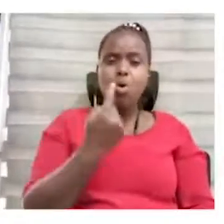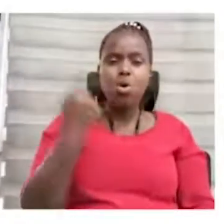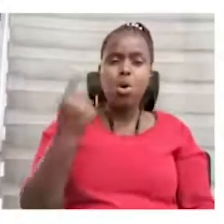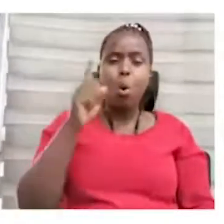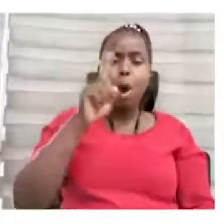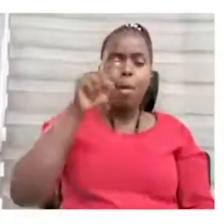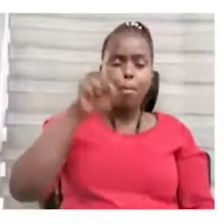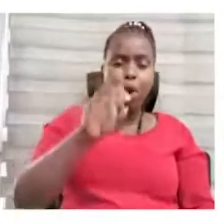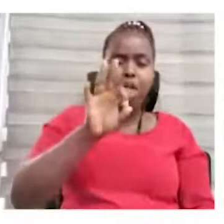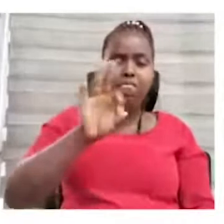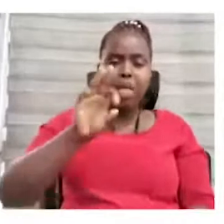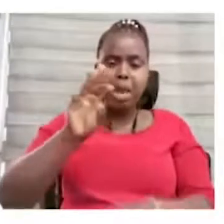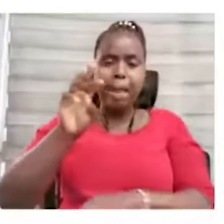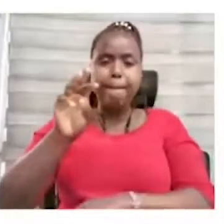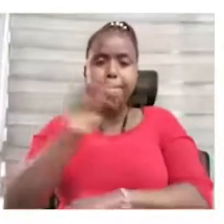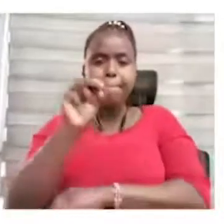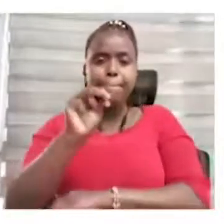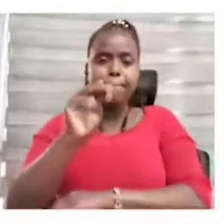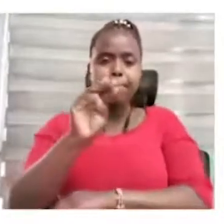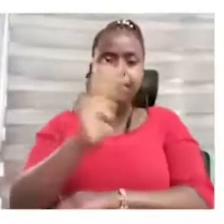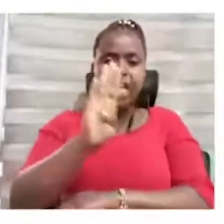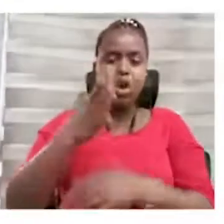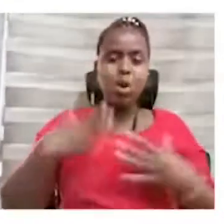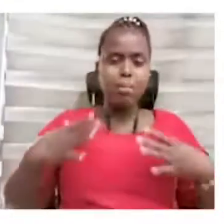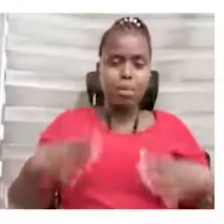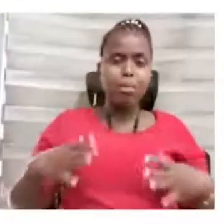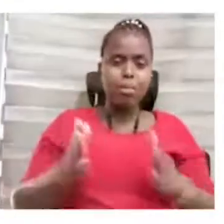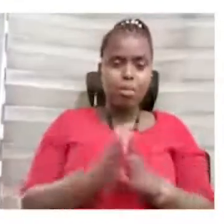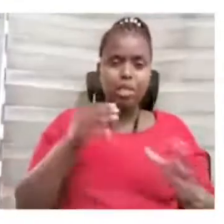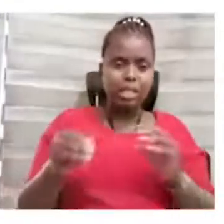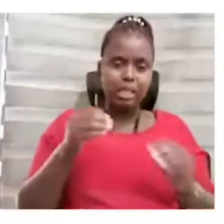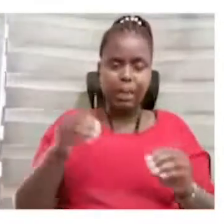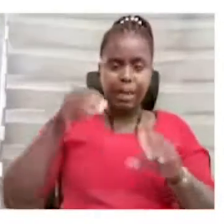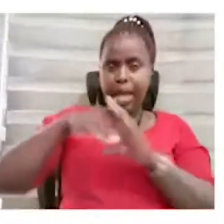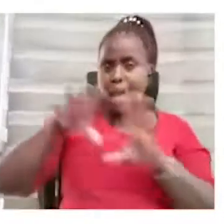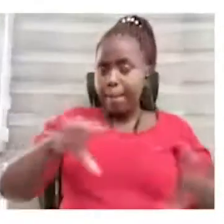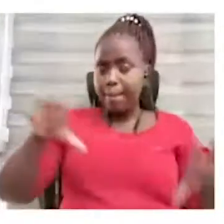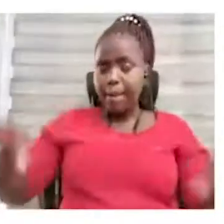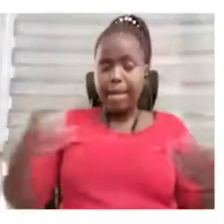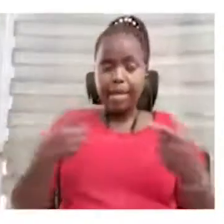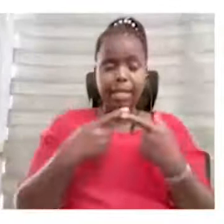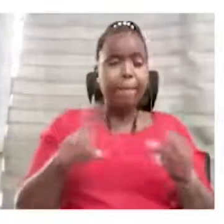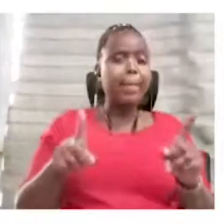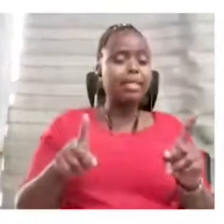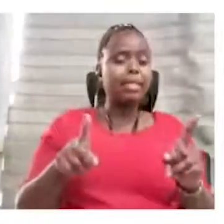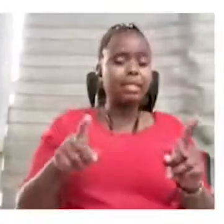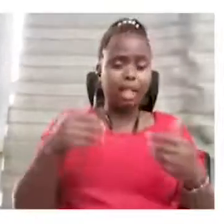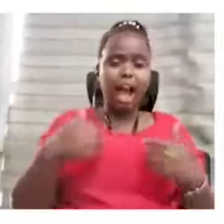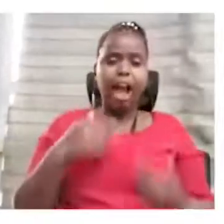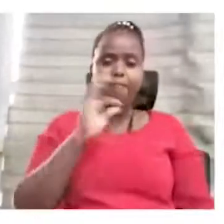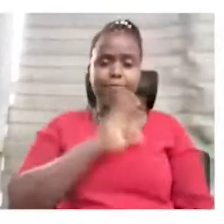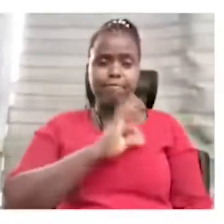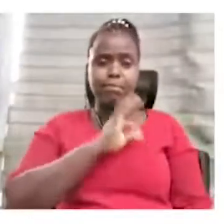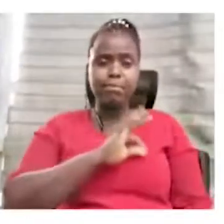people with disabilities, 15 to 20% of the market, but actually a far broader benefits here to many